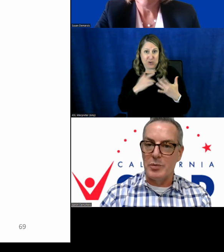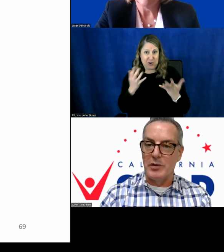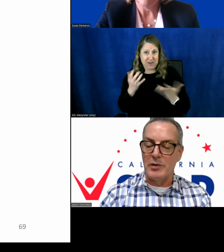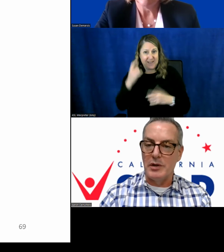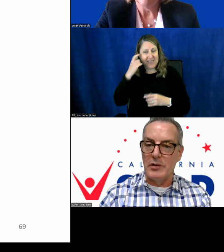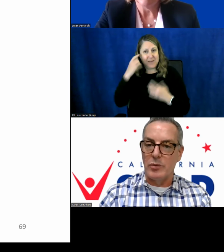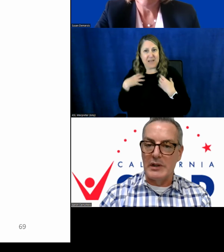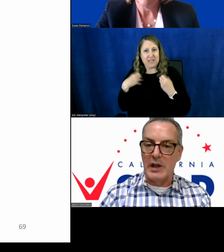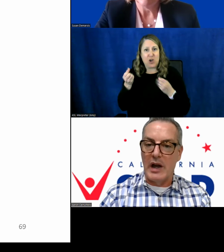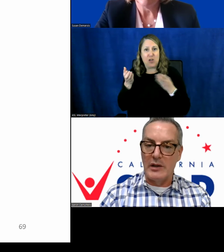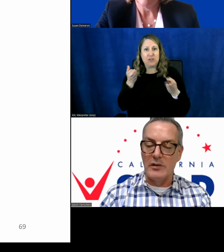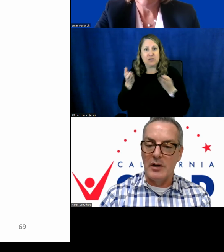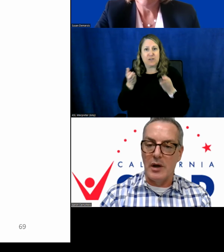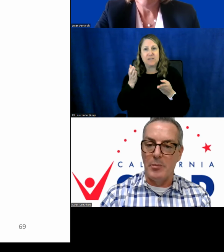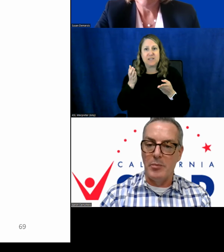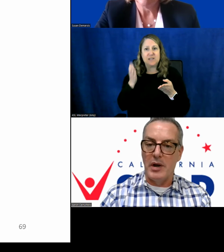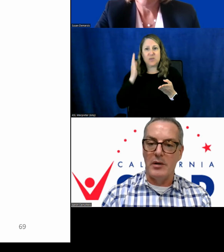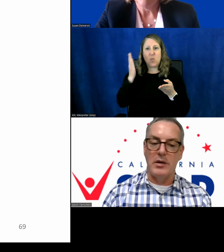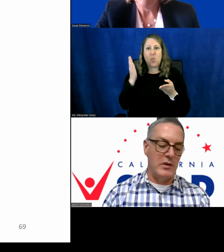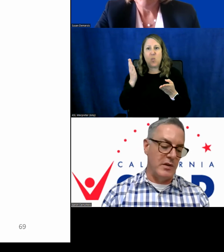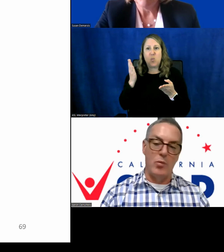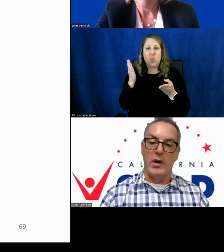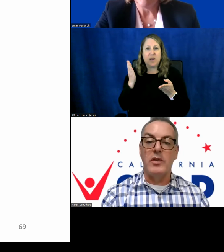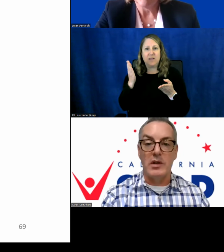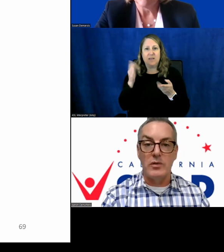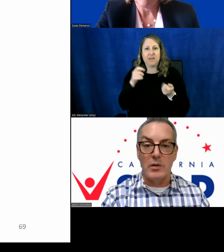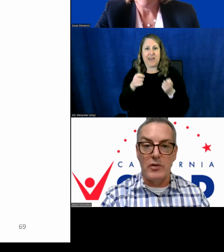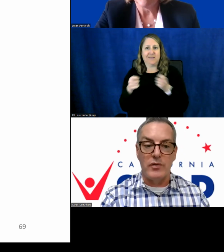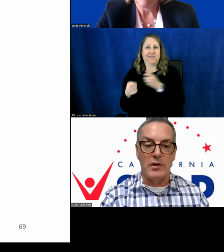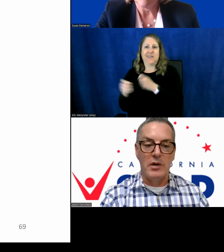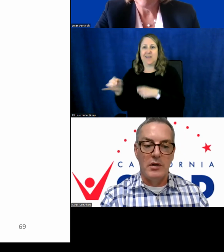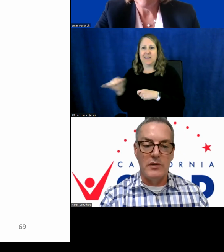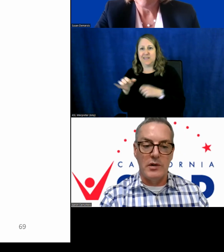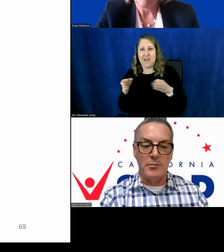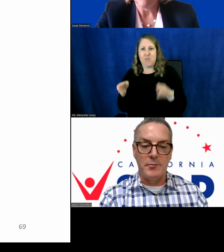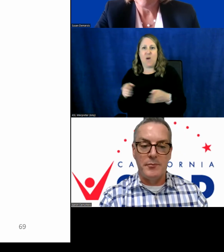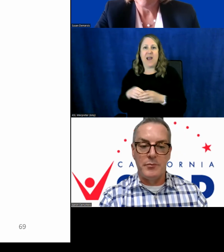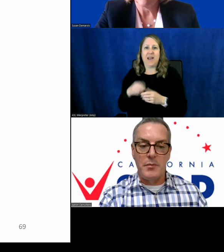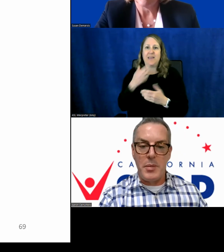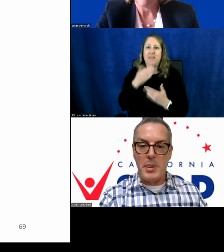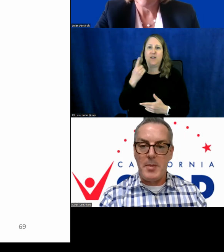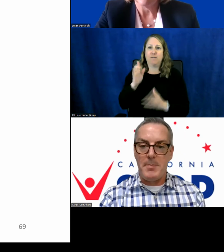services will get realigned in the same way. Thank you so much for listening.